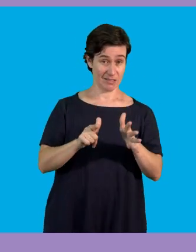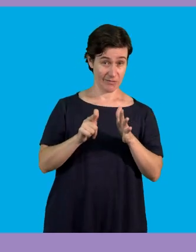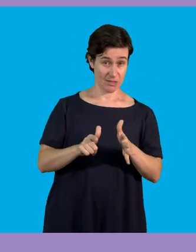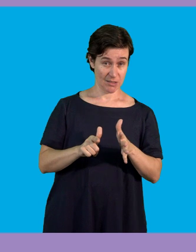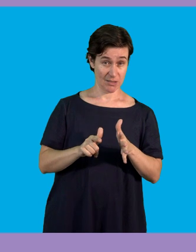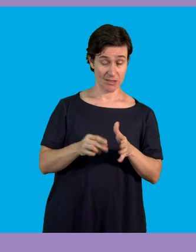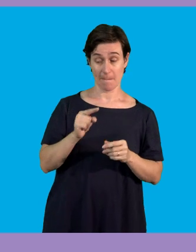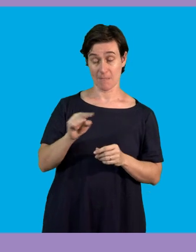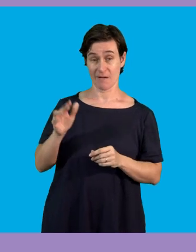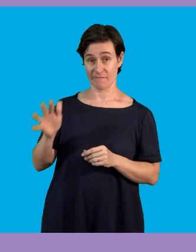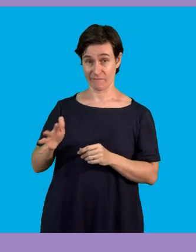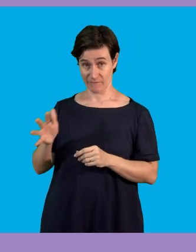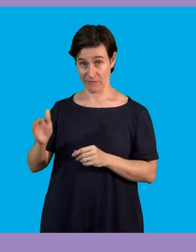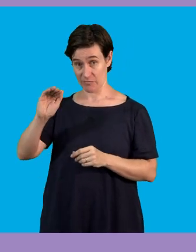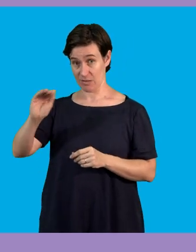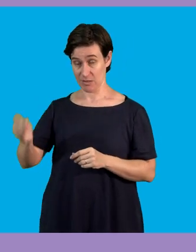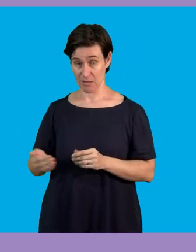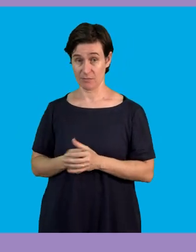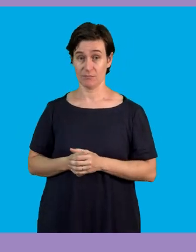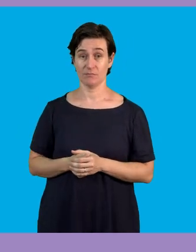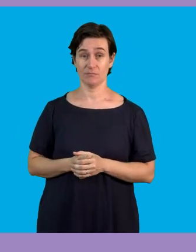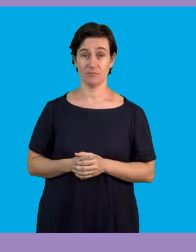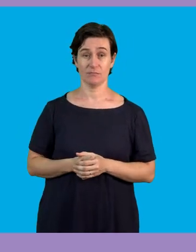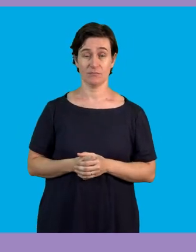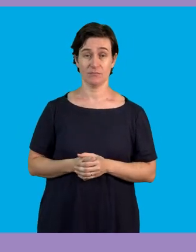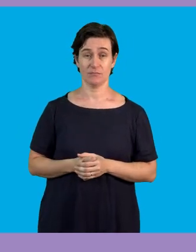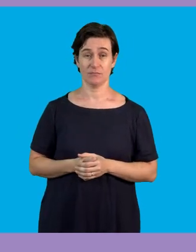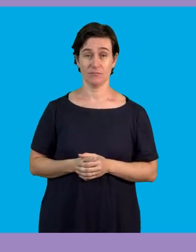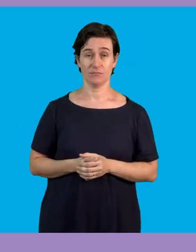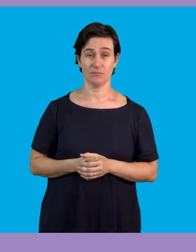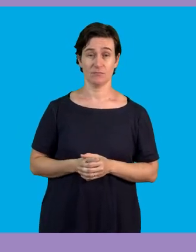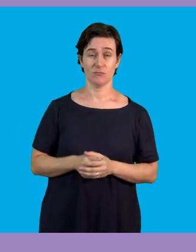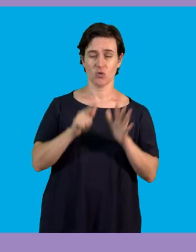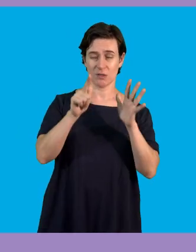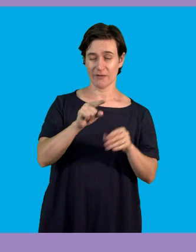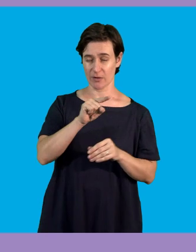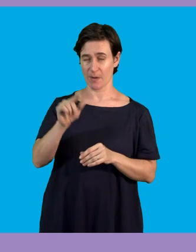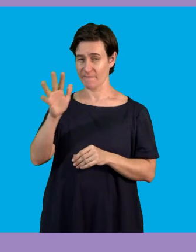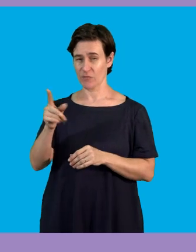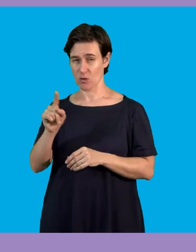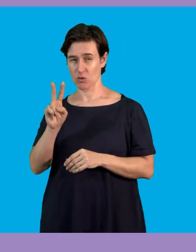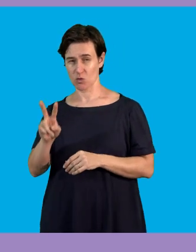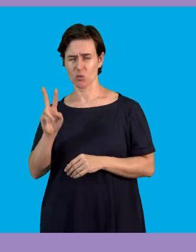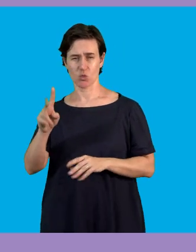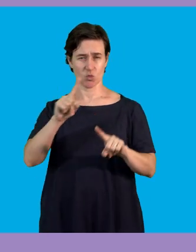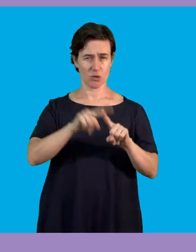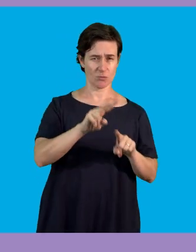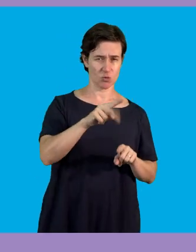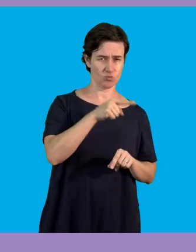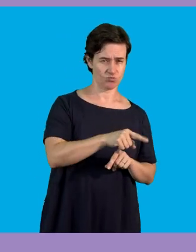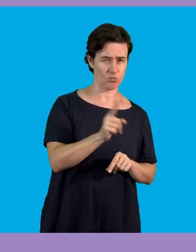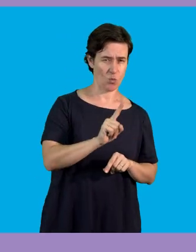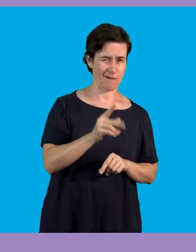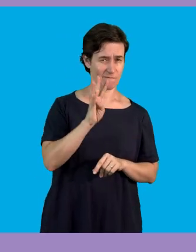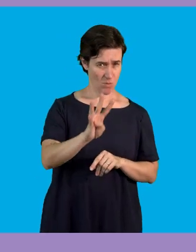17 minus 15, order of operations. 17 minus 15 is 2. 2 times 2 multiplied by